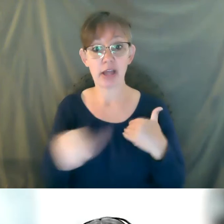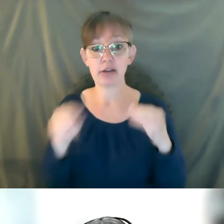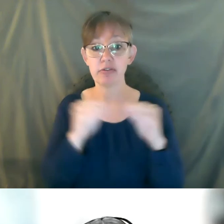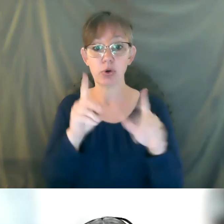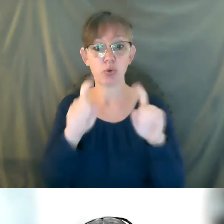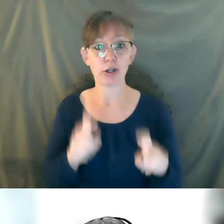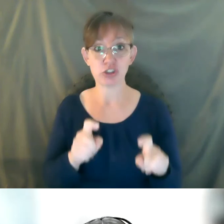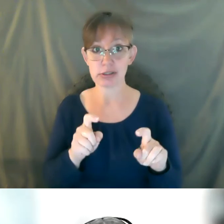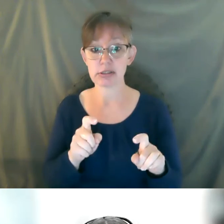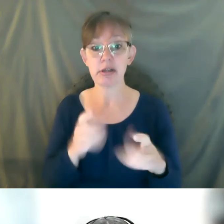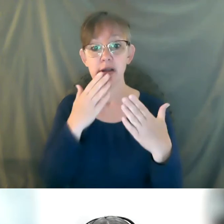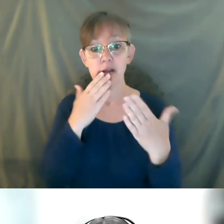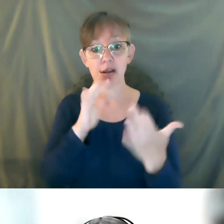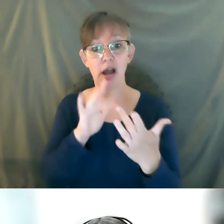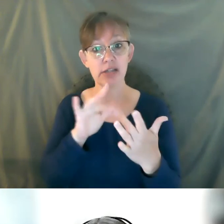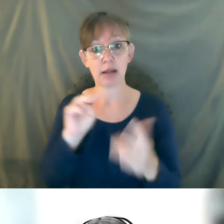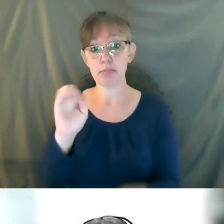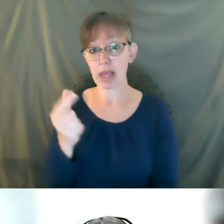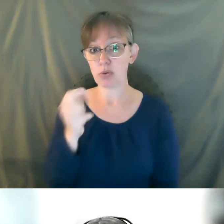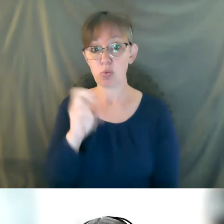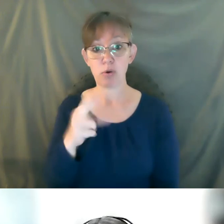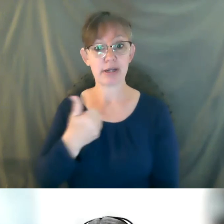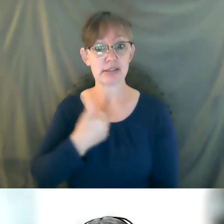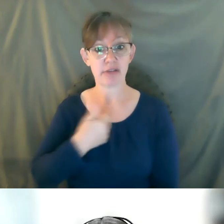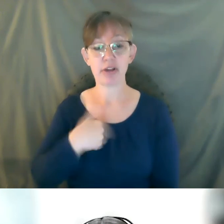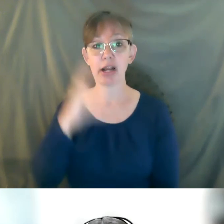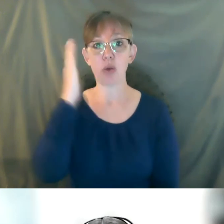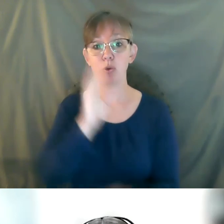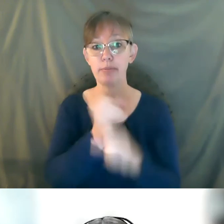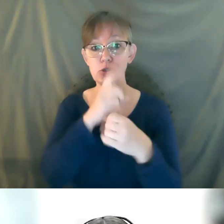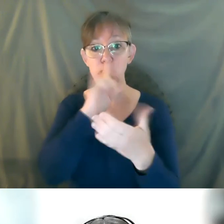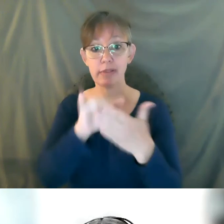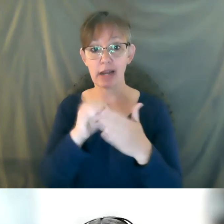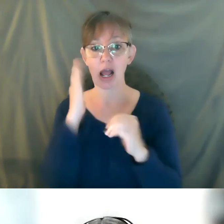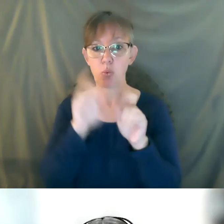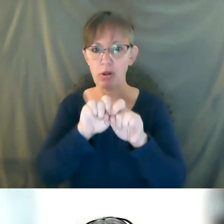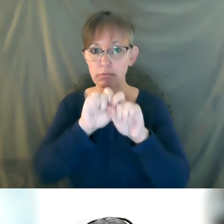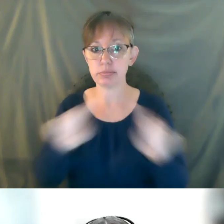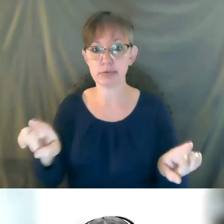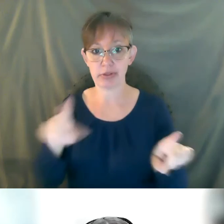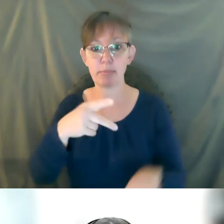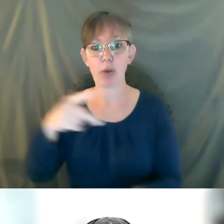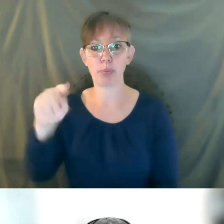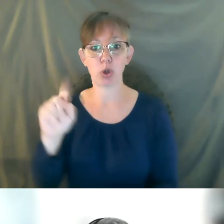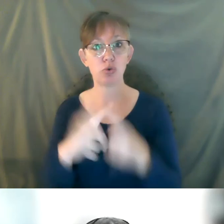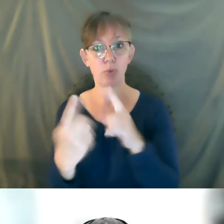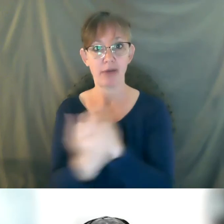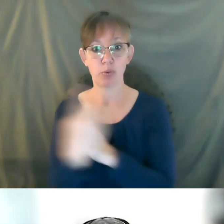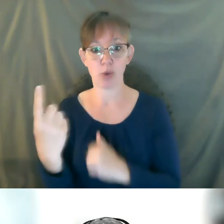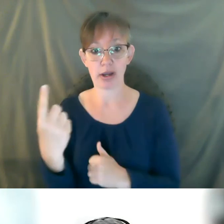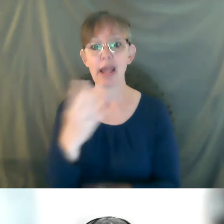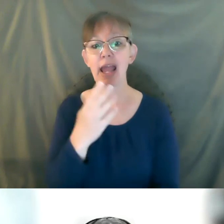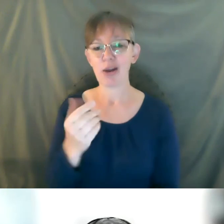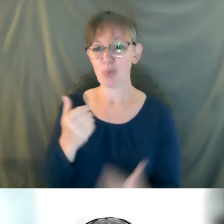contact Meg, and I will be sure to get that PowerPoint out to everyone later this afternoon. And we are getting a thank you in